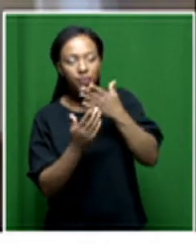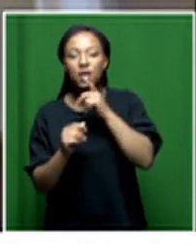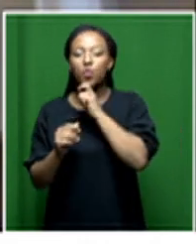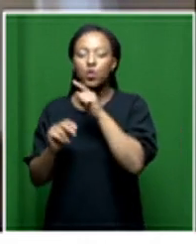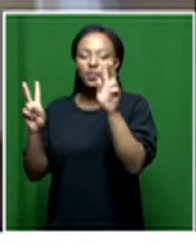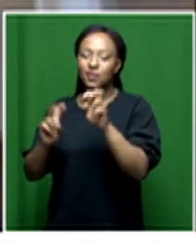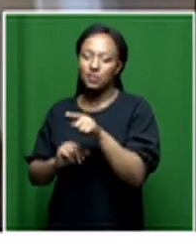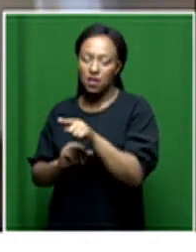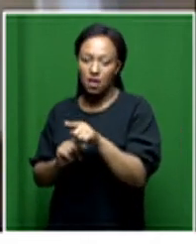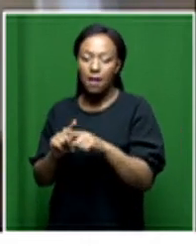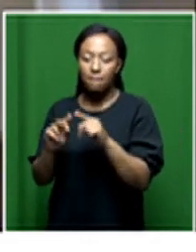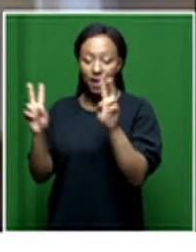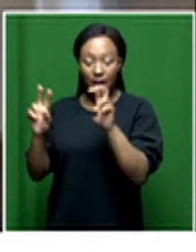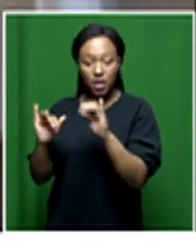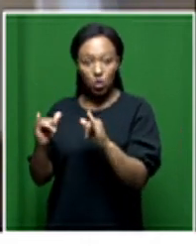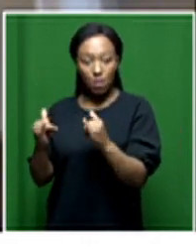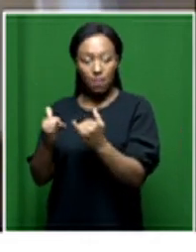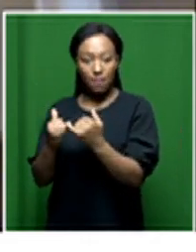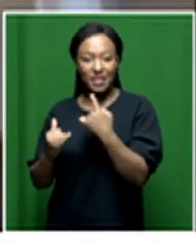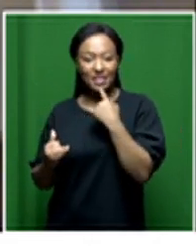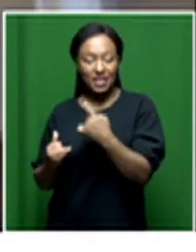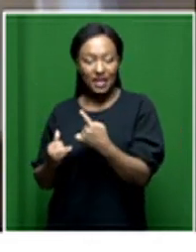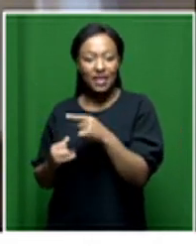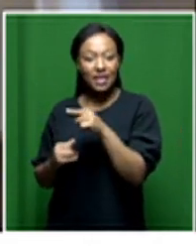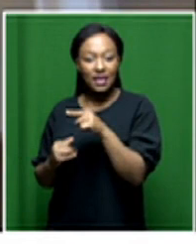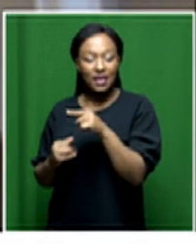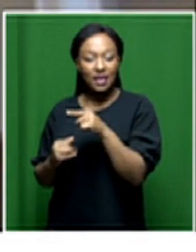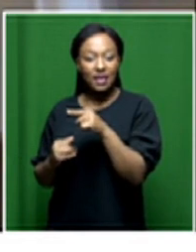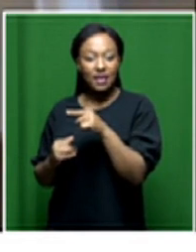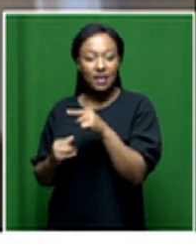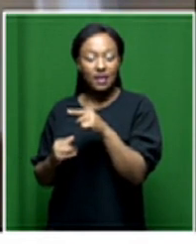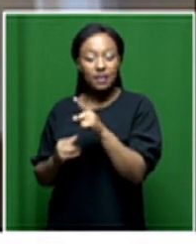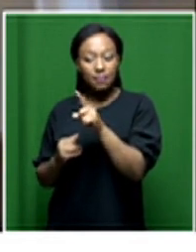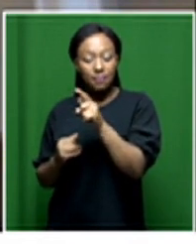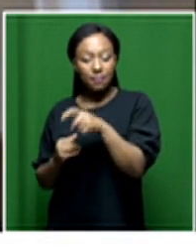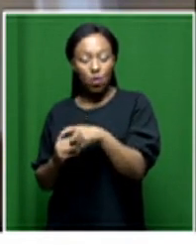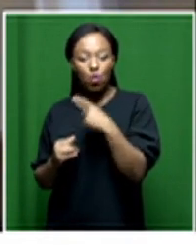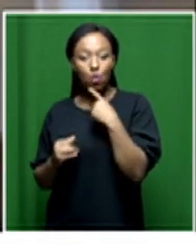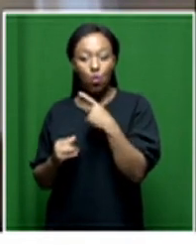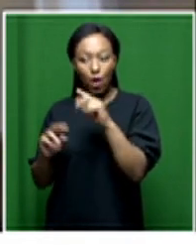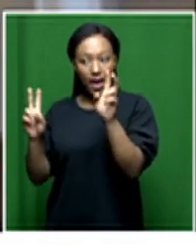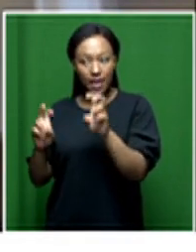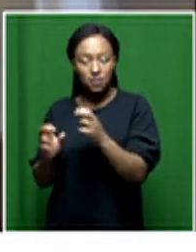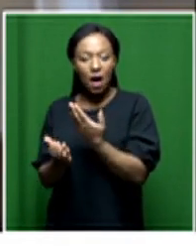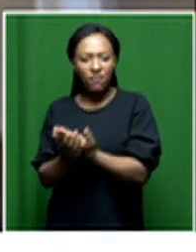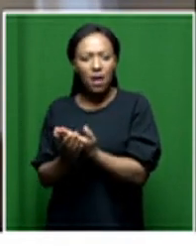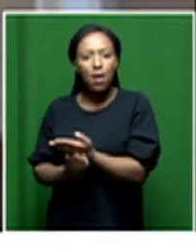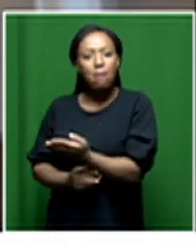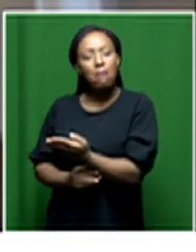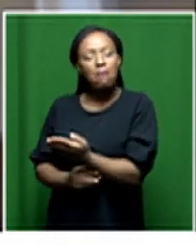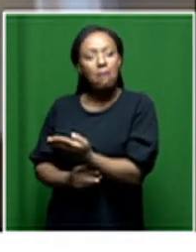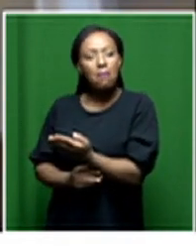And what Eskom was saying is that they are having to have that grid